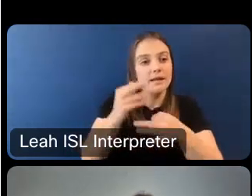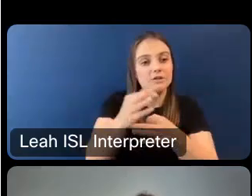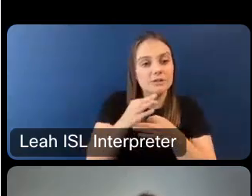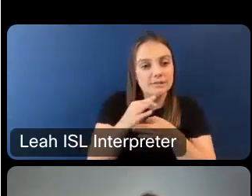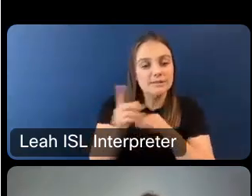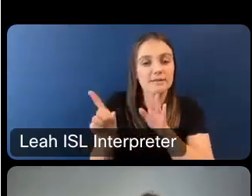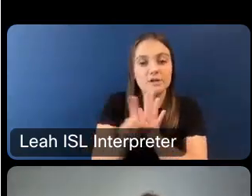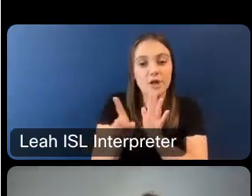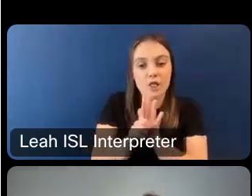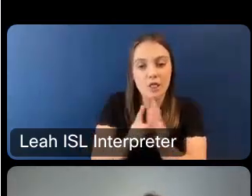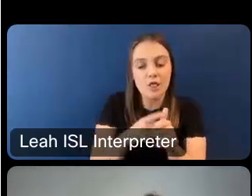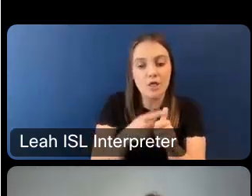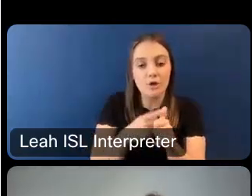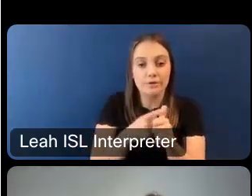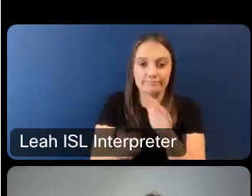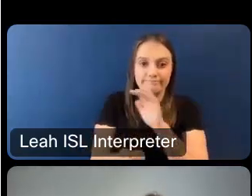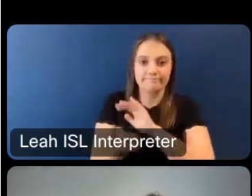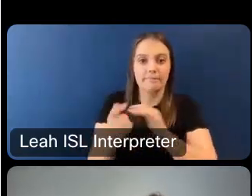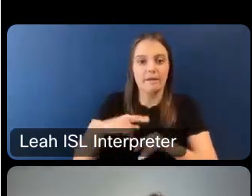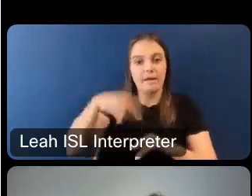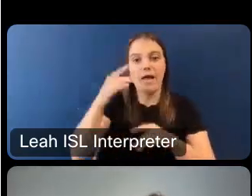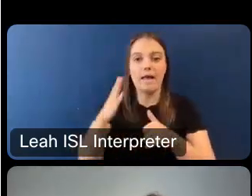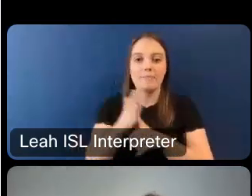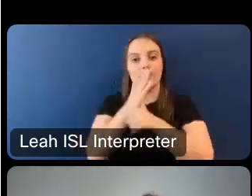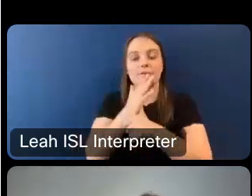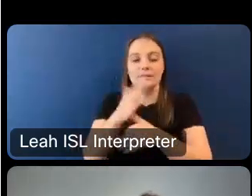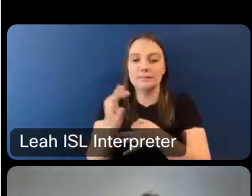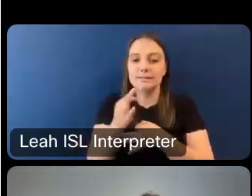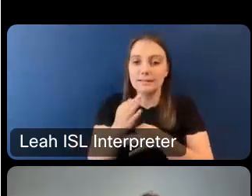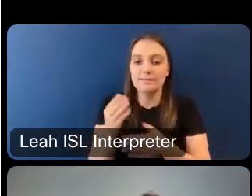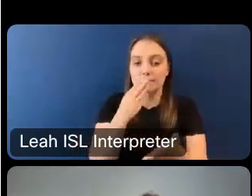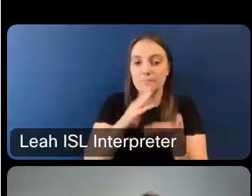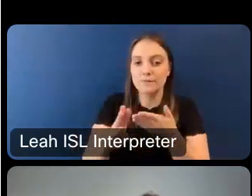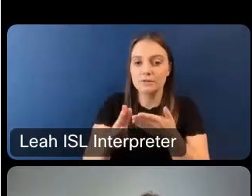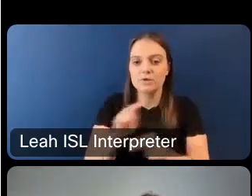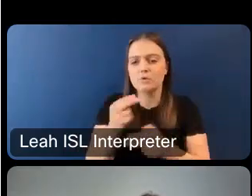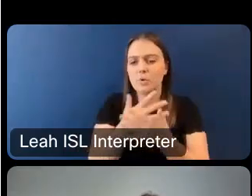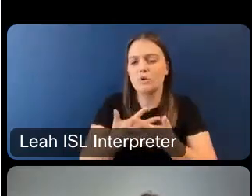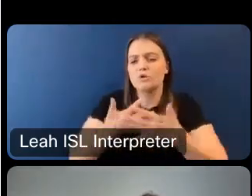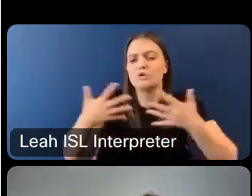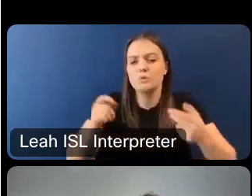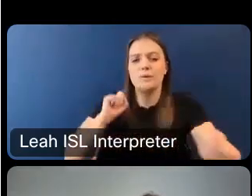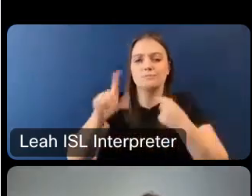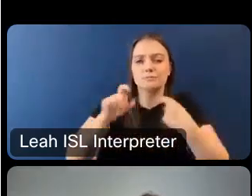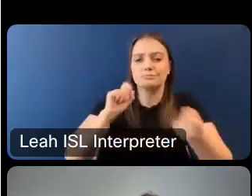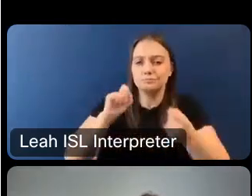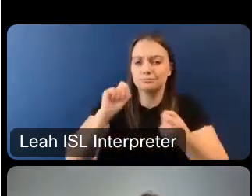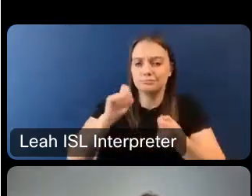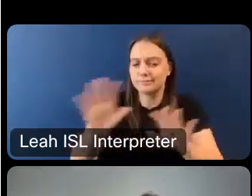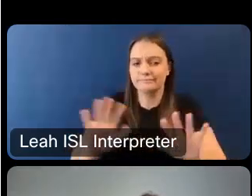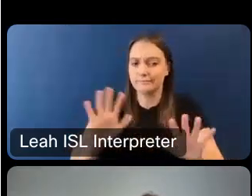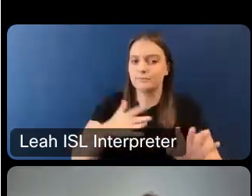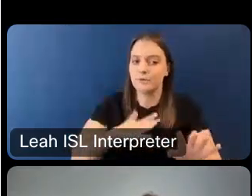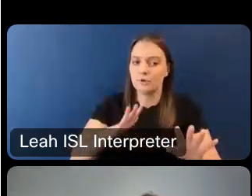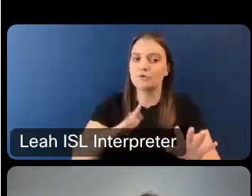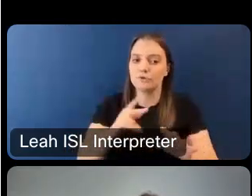of high priority safety messages. And we try not to saturate the system with those because they are meant to be